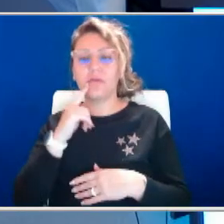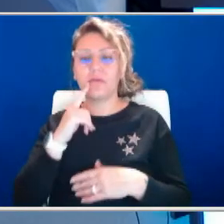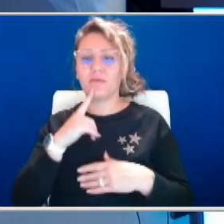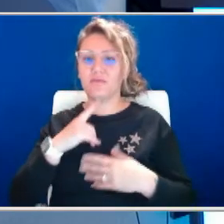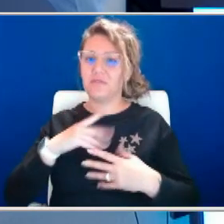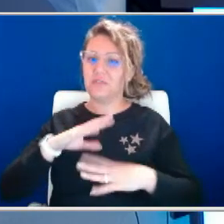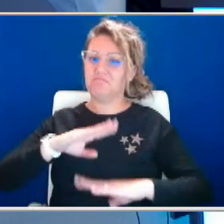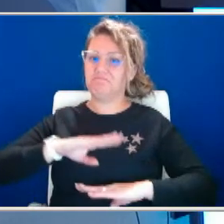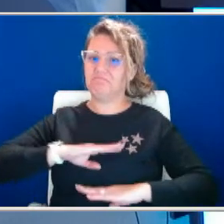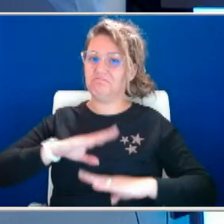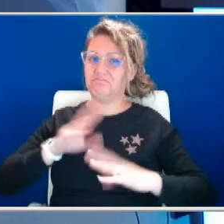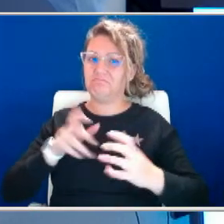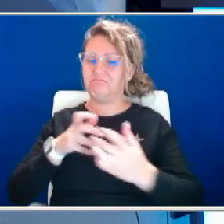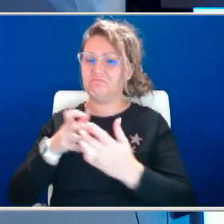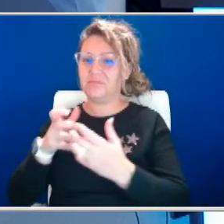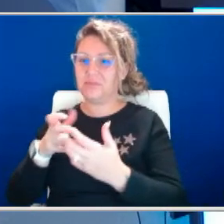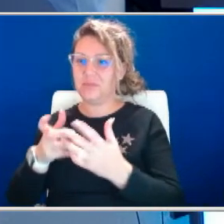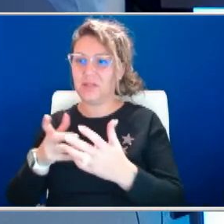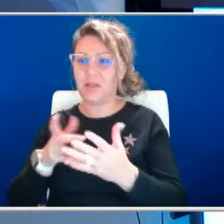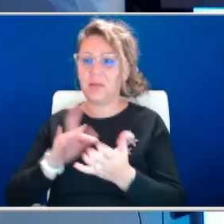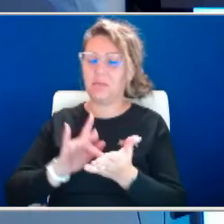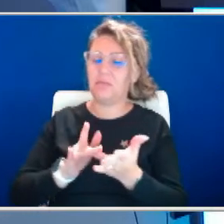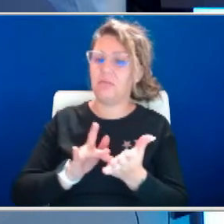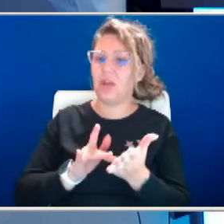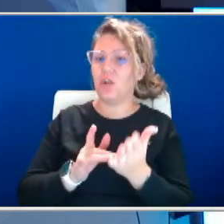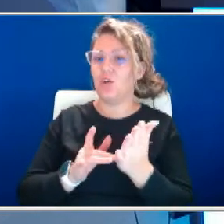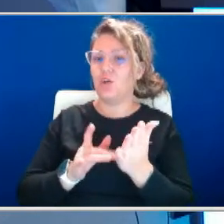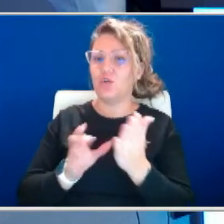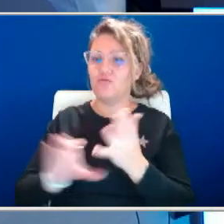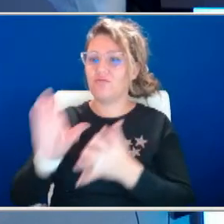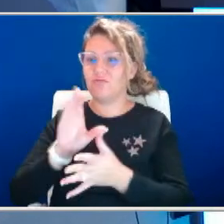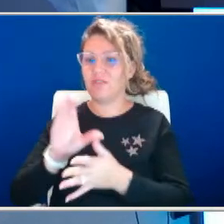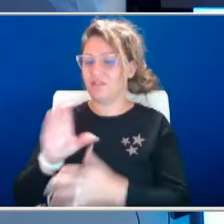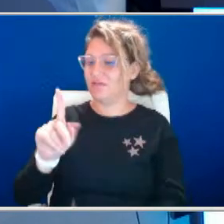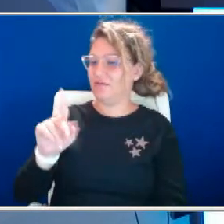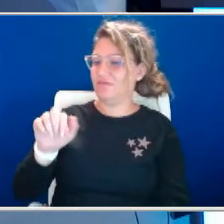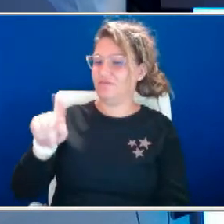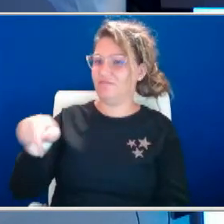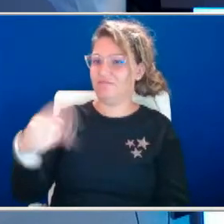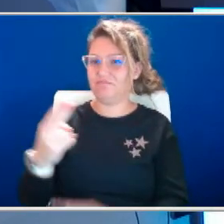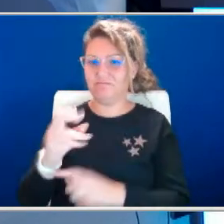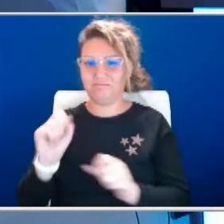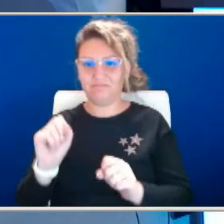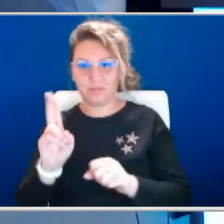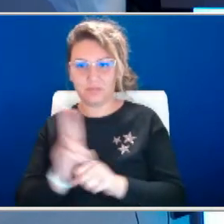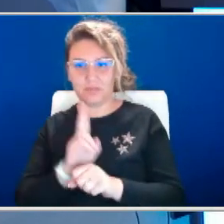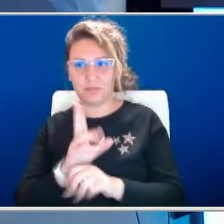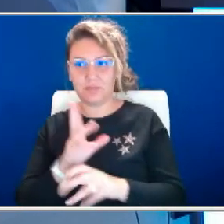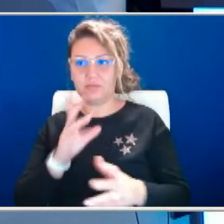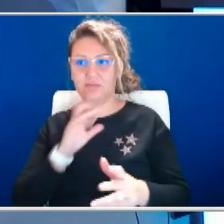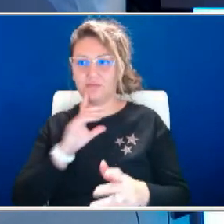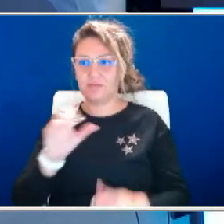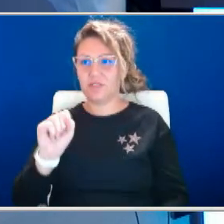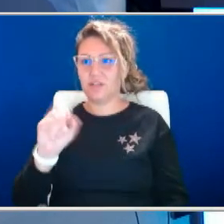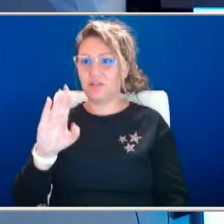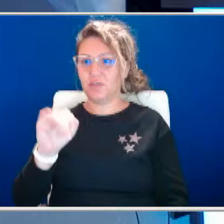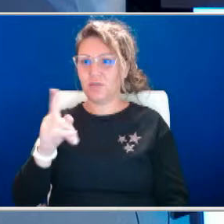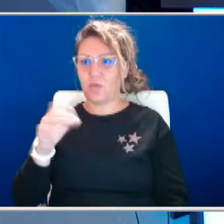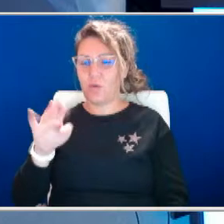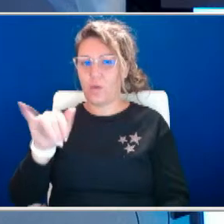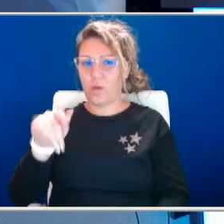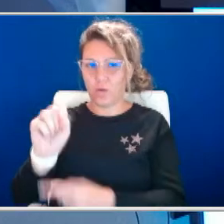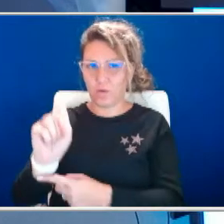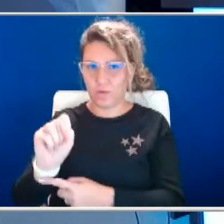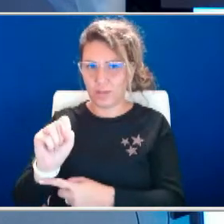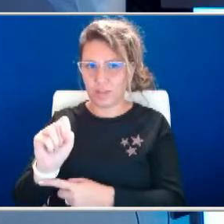quick questions. Keith just jumped on. He says, can this be used on patients who have had scoliosis surgery? You mentioned scoliosis